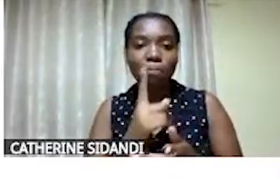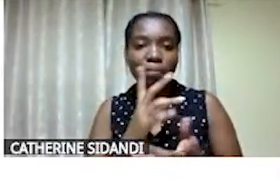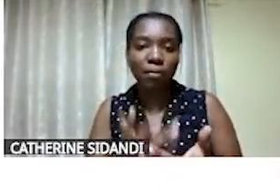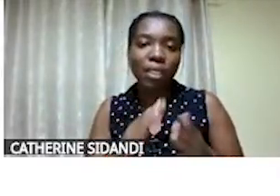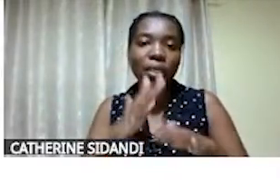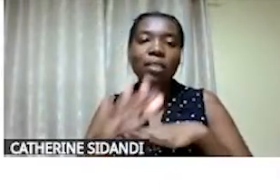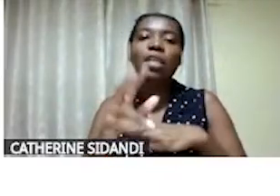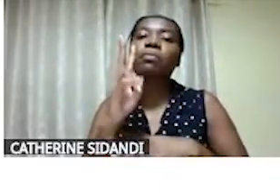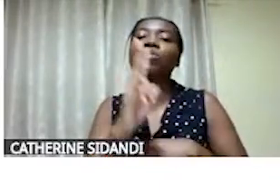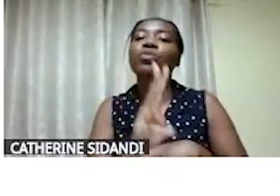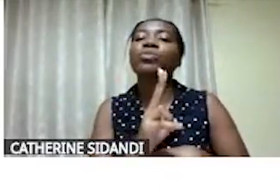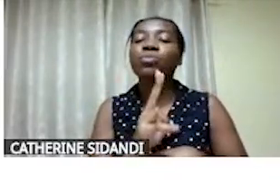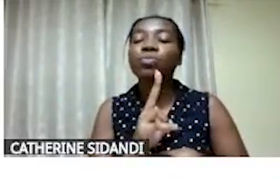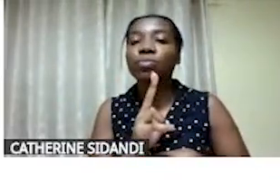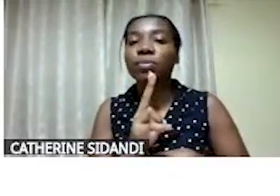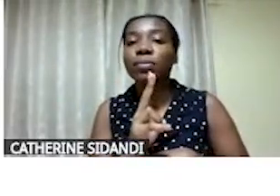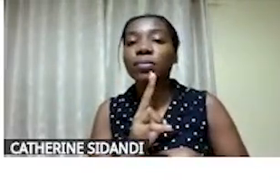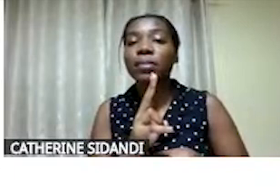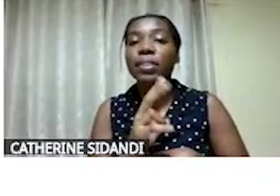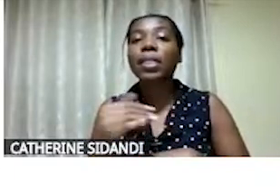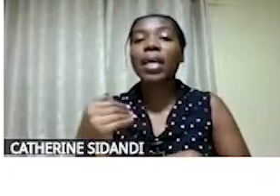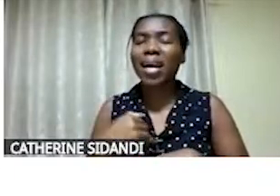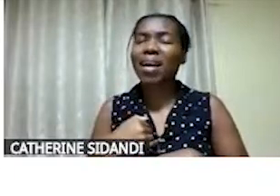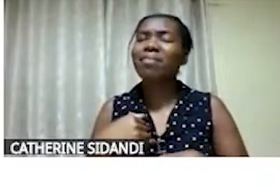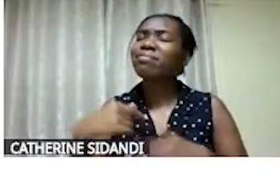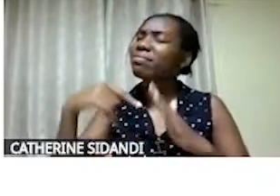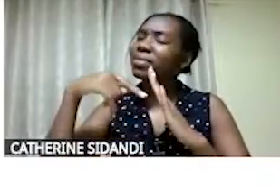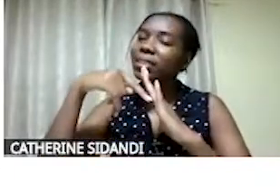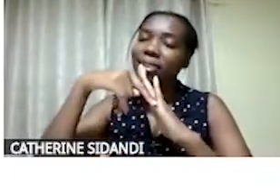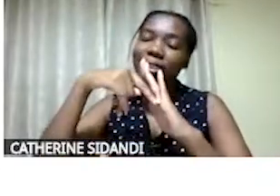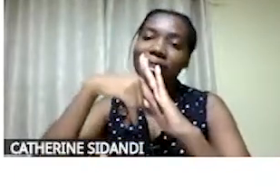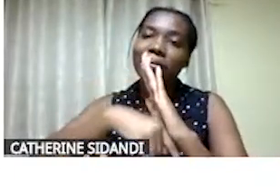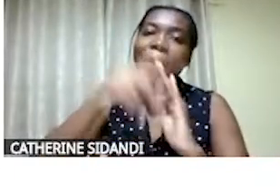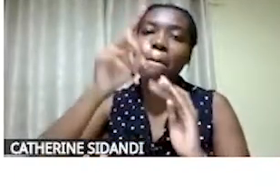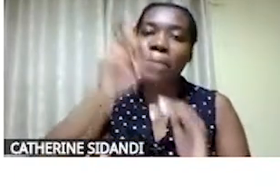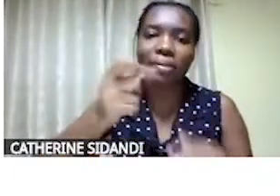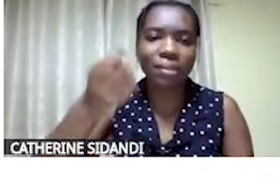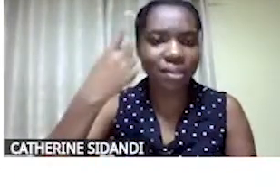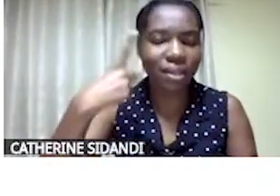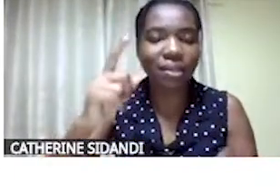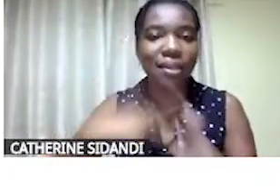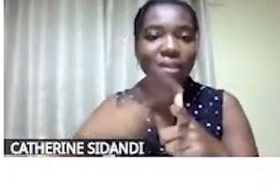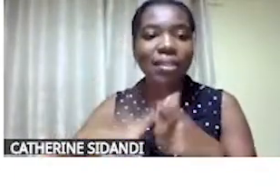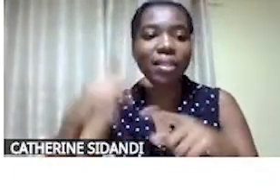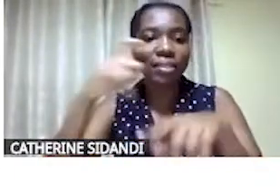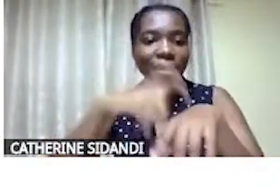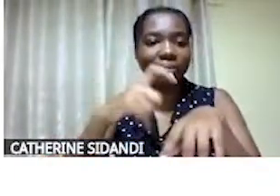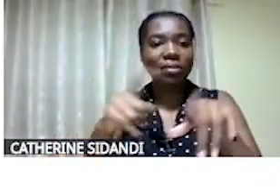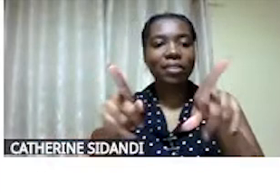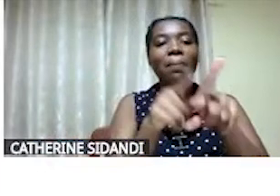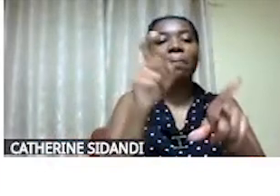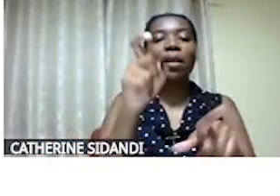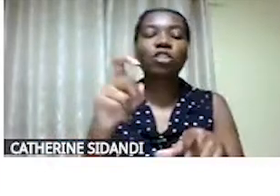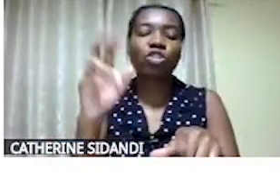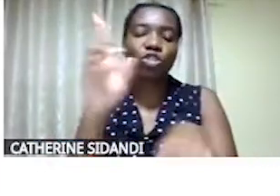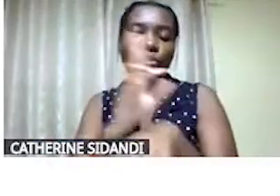is, it has more depth to it, and you might want to spend more time here because it can help you categorize